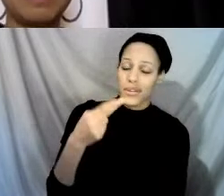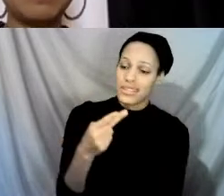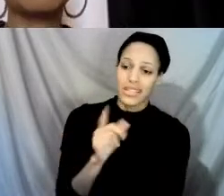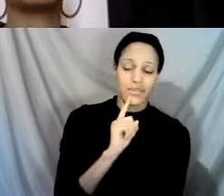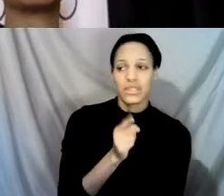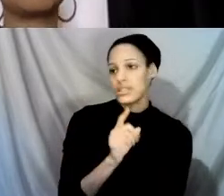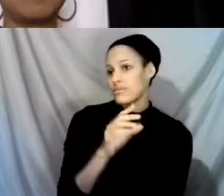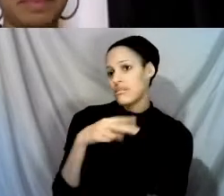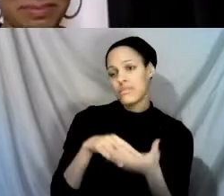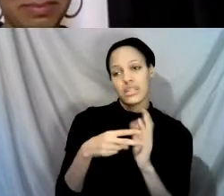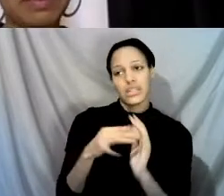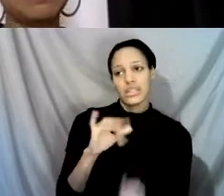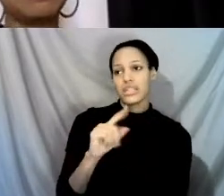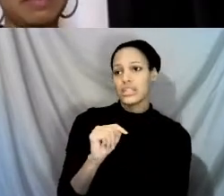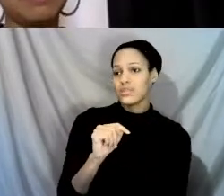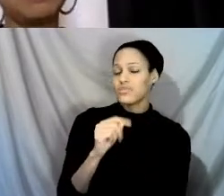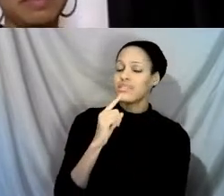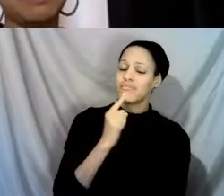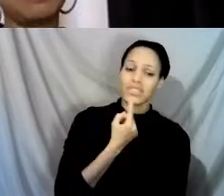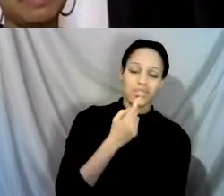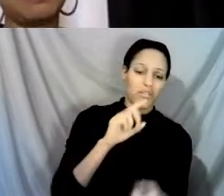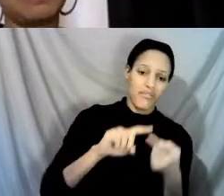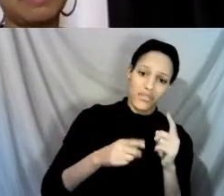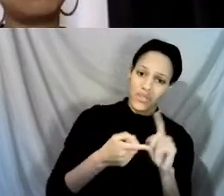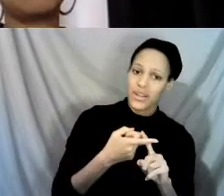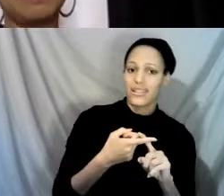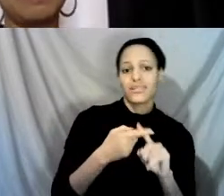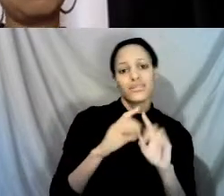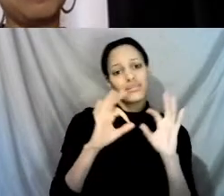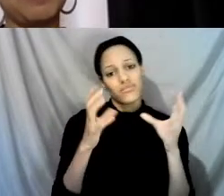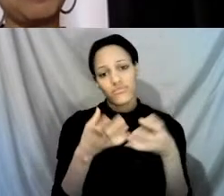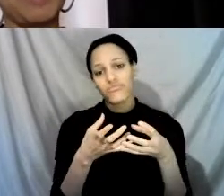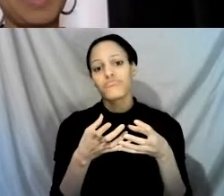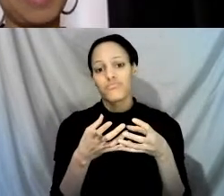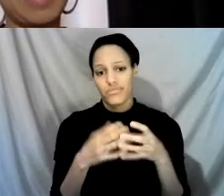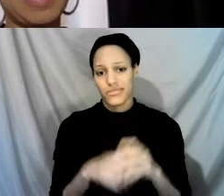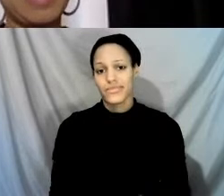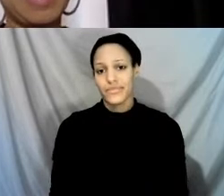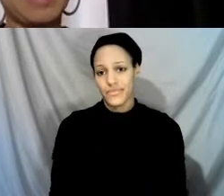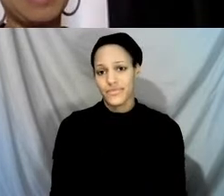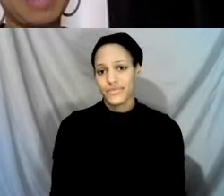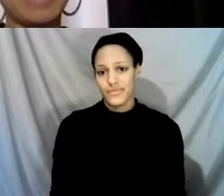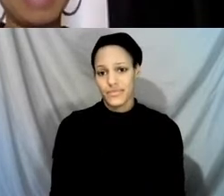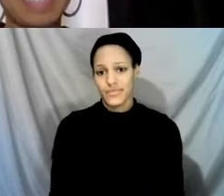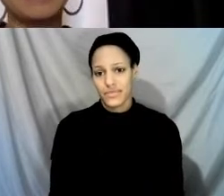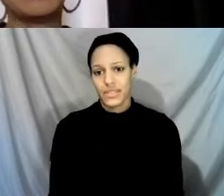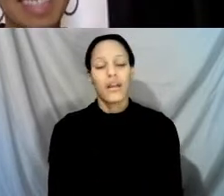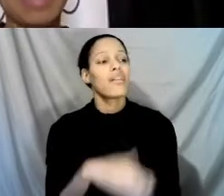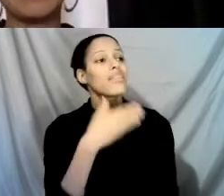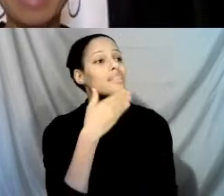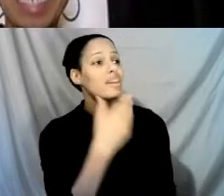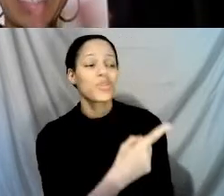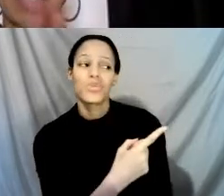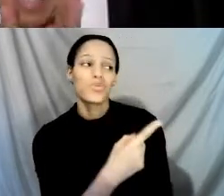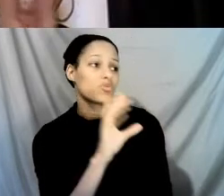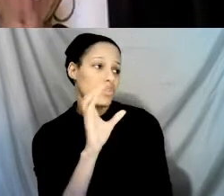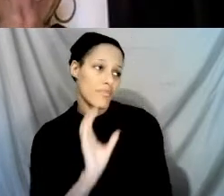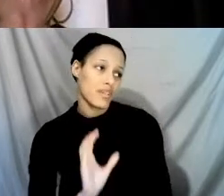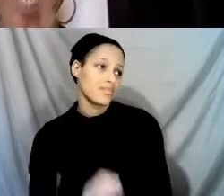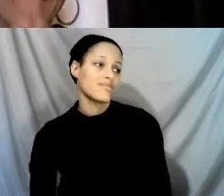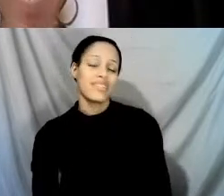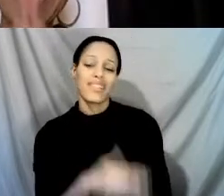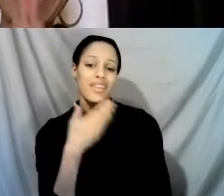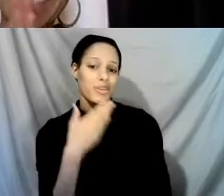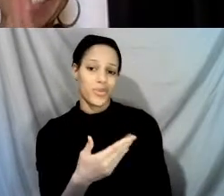We miss our friends, our, yeah. Well. Thank you, Charmaine. Yes, thank you,